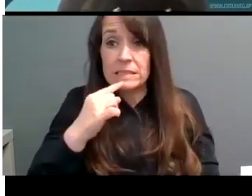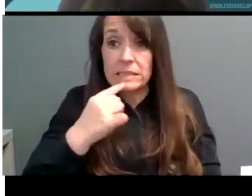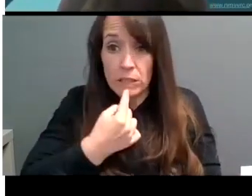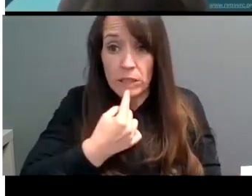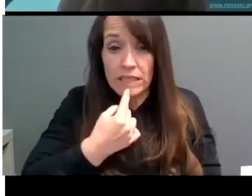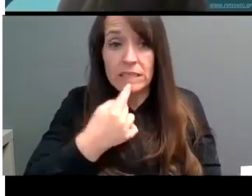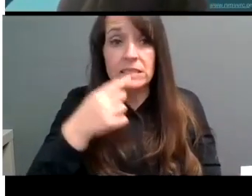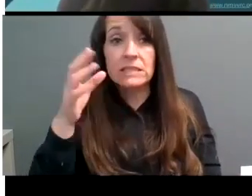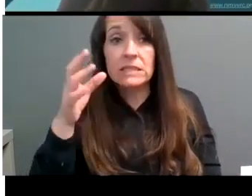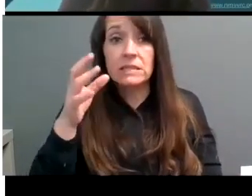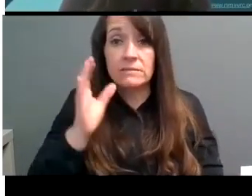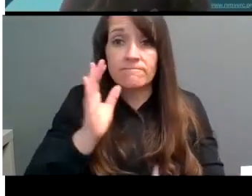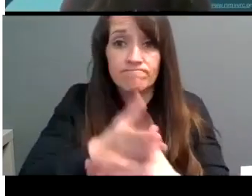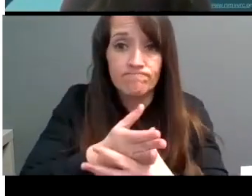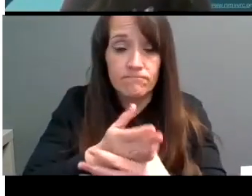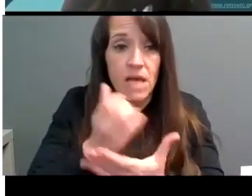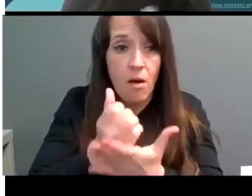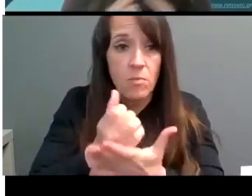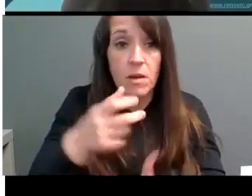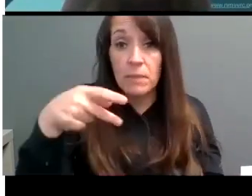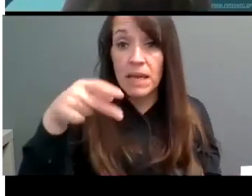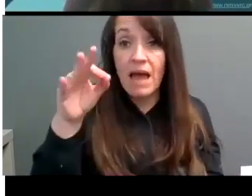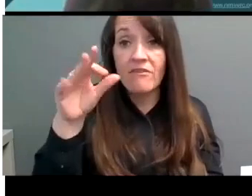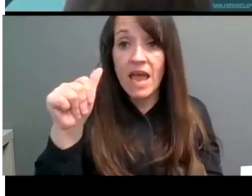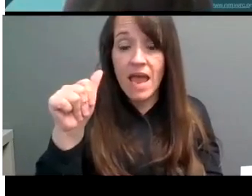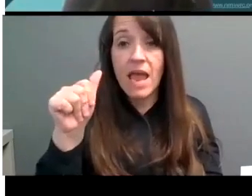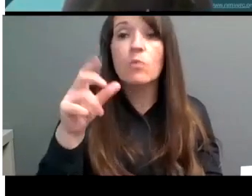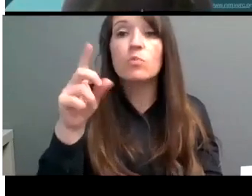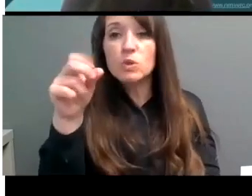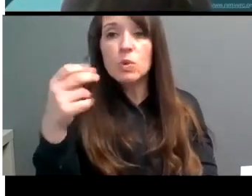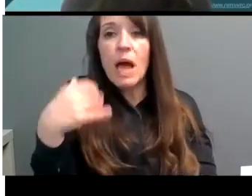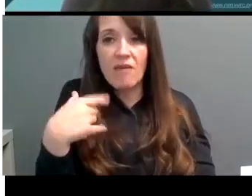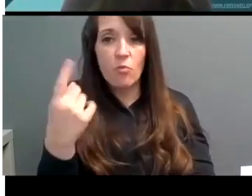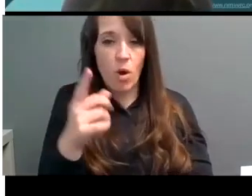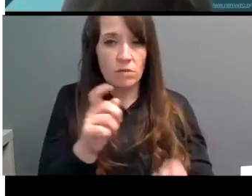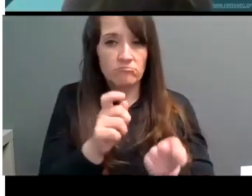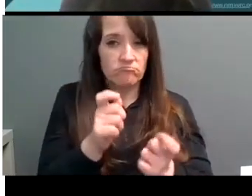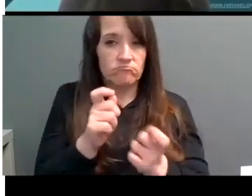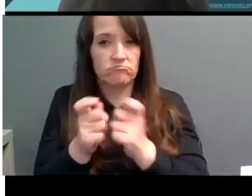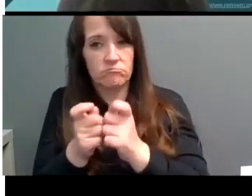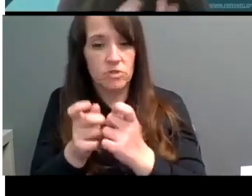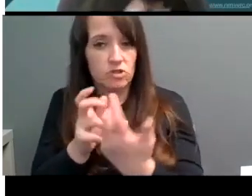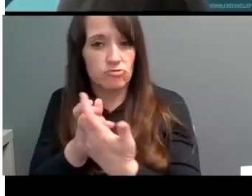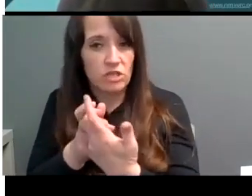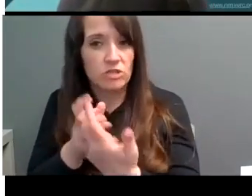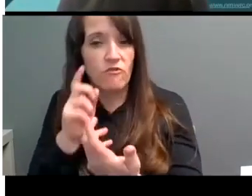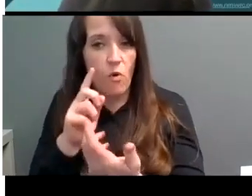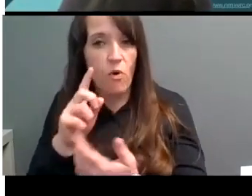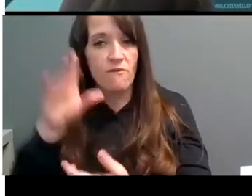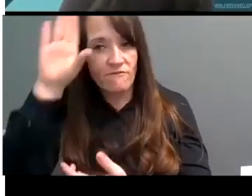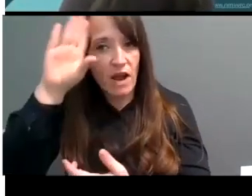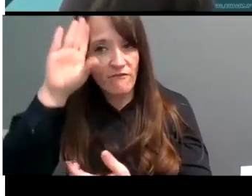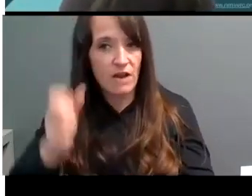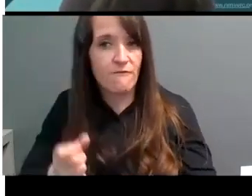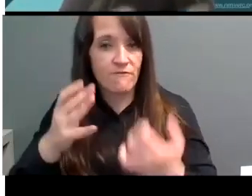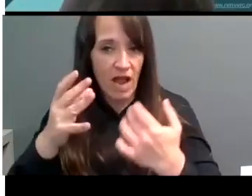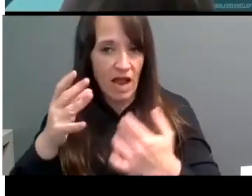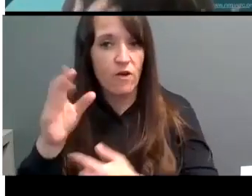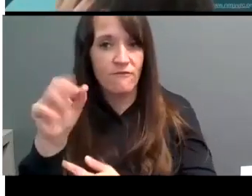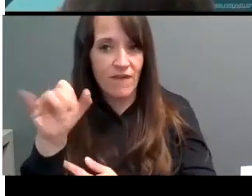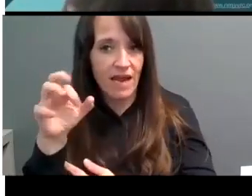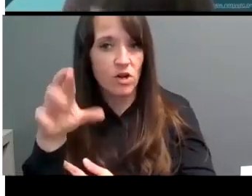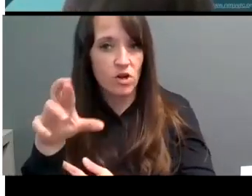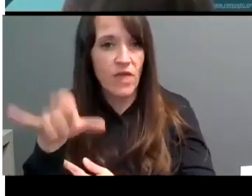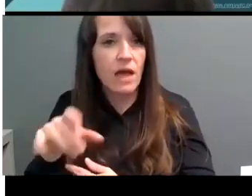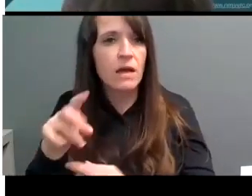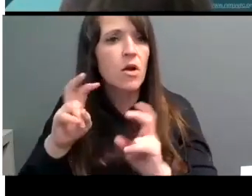which I talked about, has been adapted for firefighters. So that's called stress first aid. If you're interested in the manual